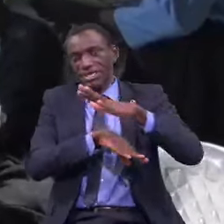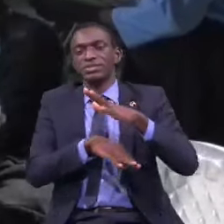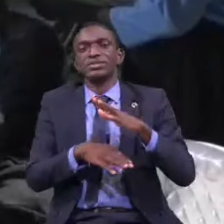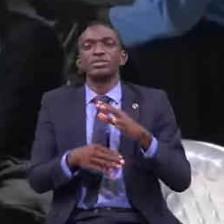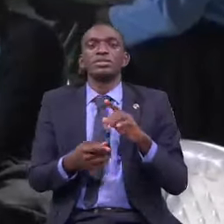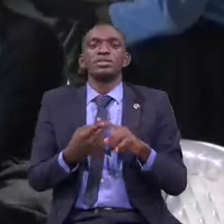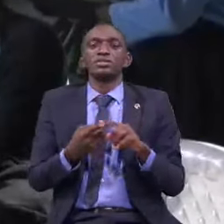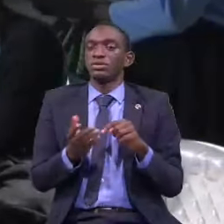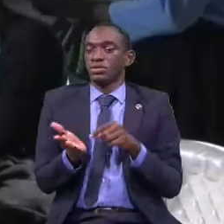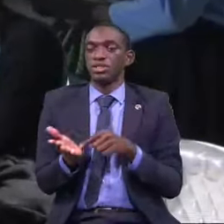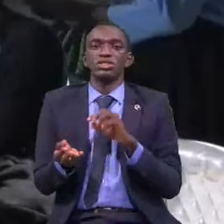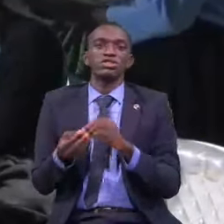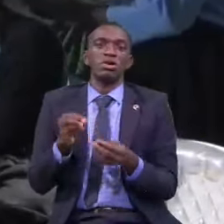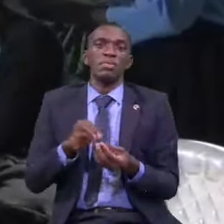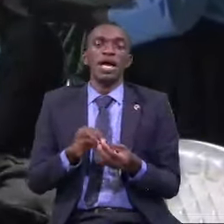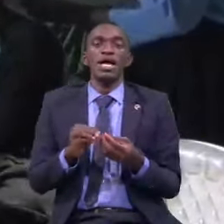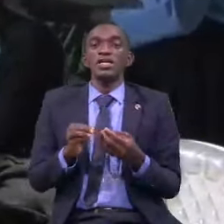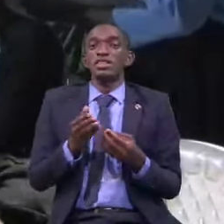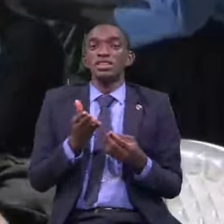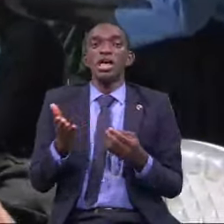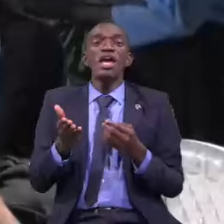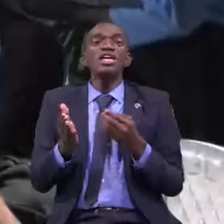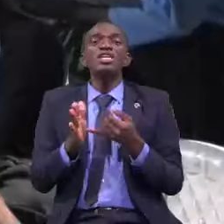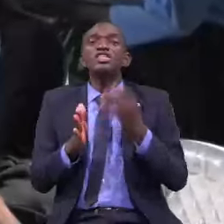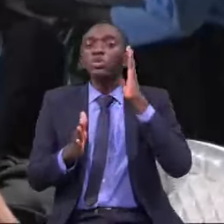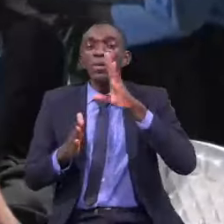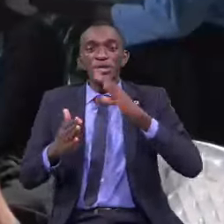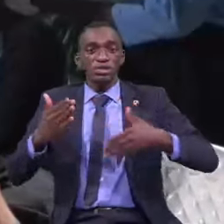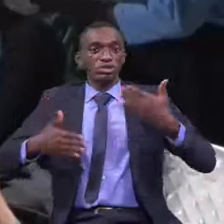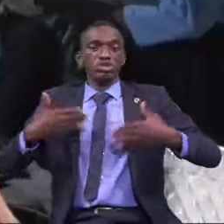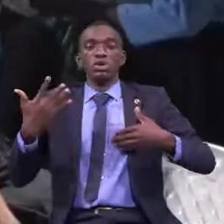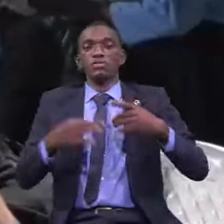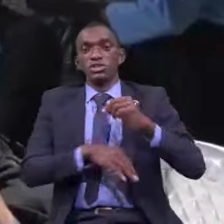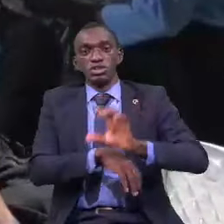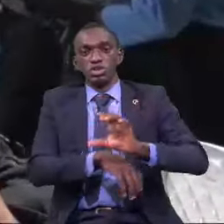And it will be the joy of the church to get across to you immediately.